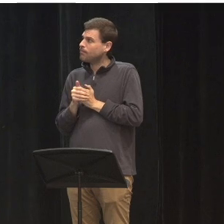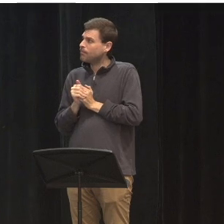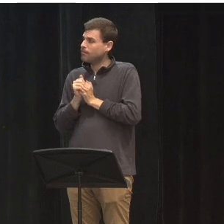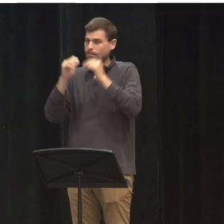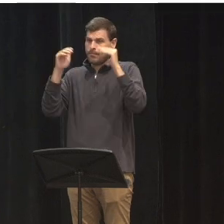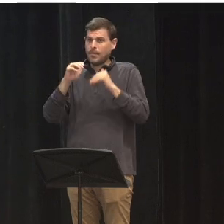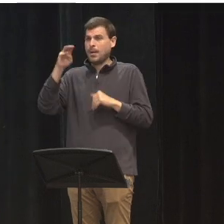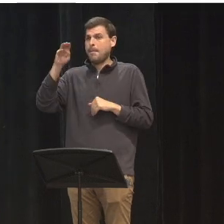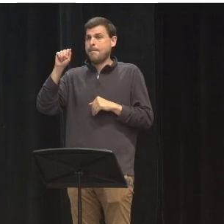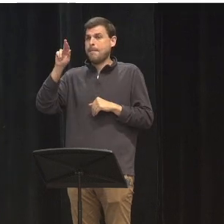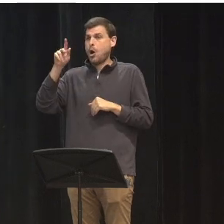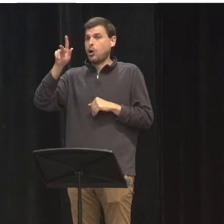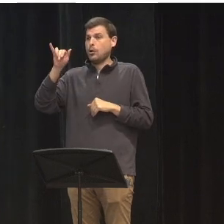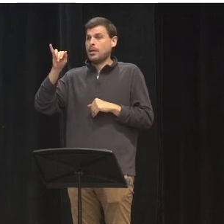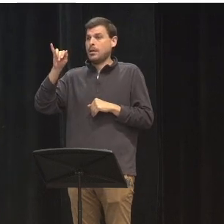Mark Greenwald.